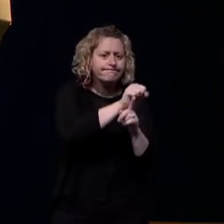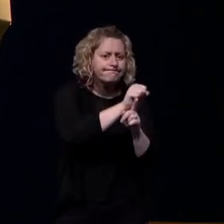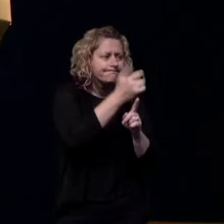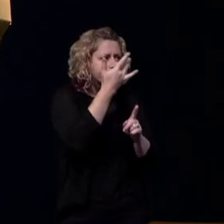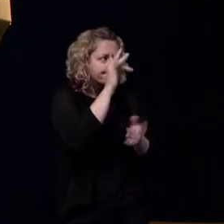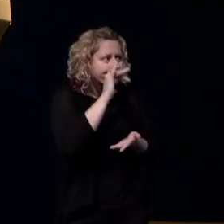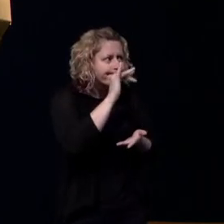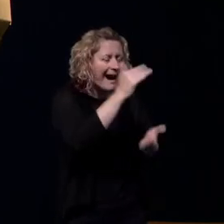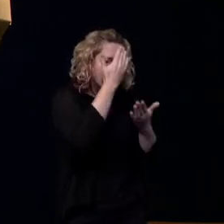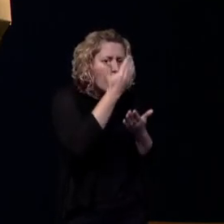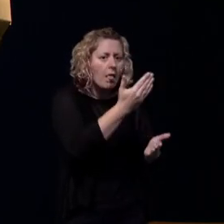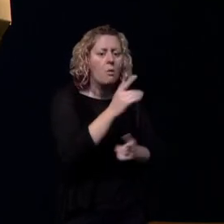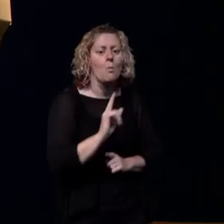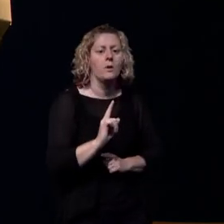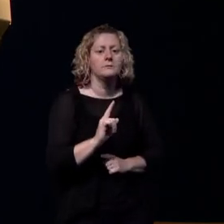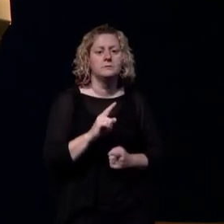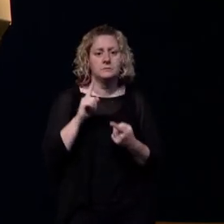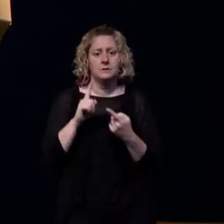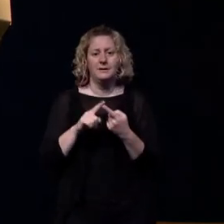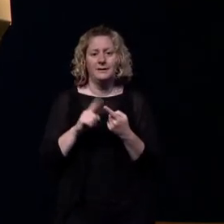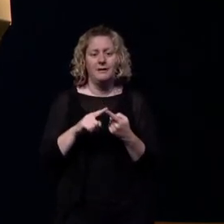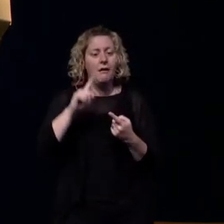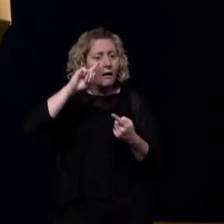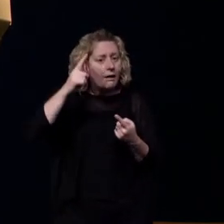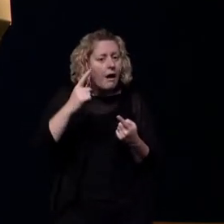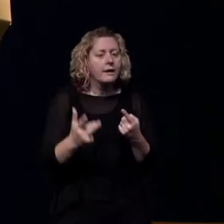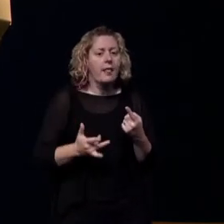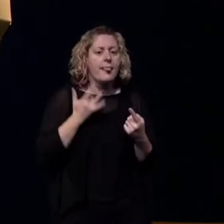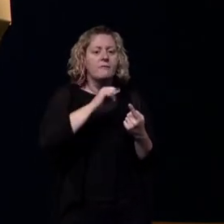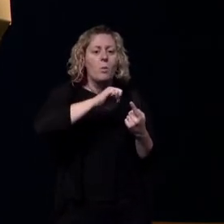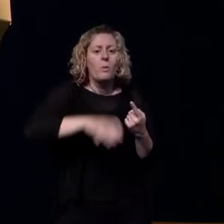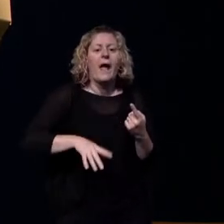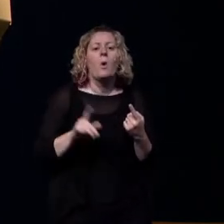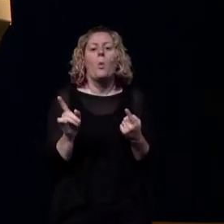idols. What can't I live without?